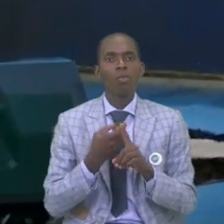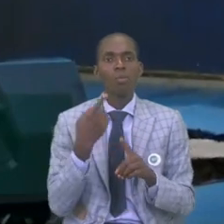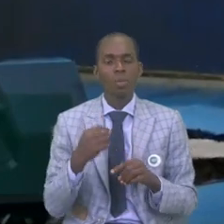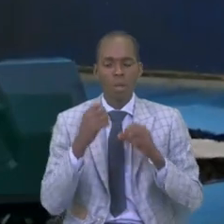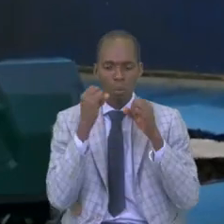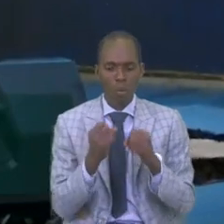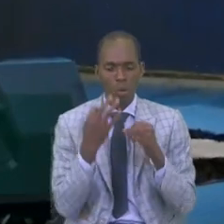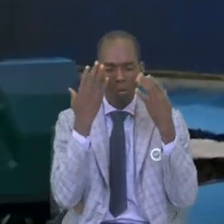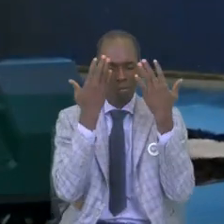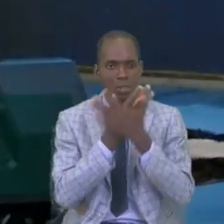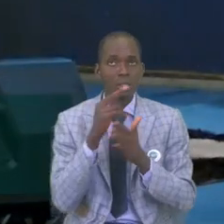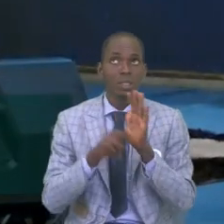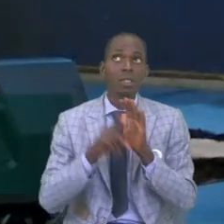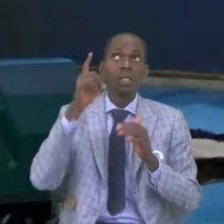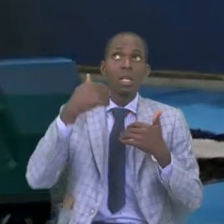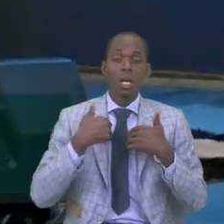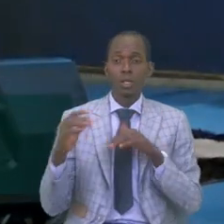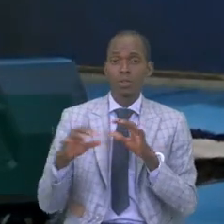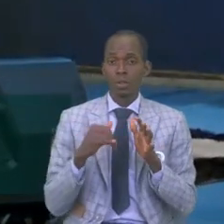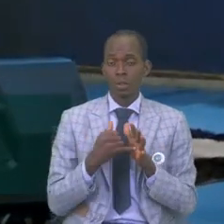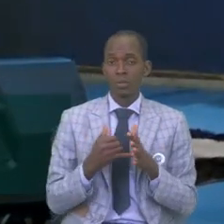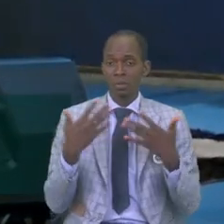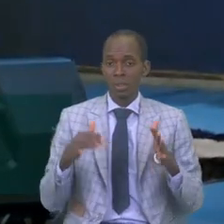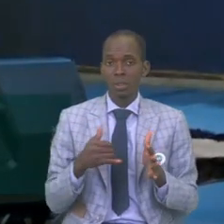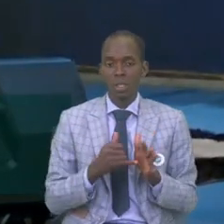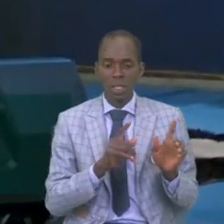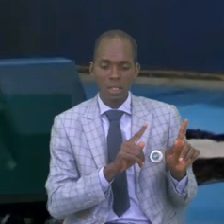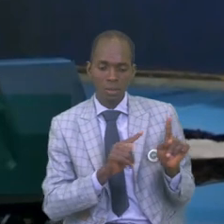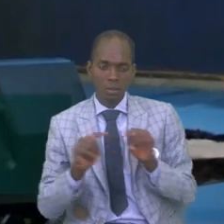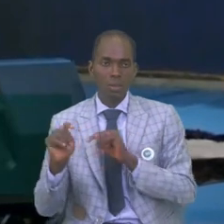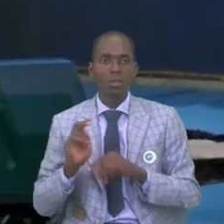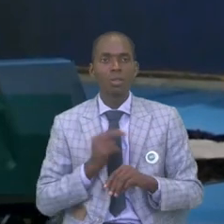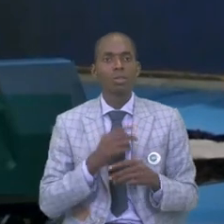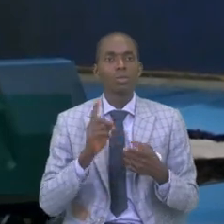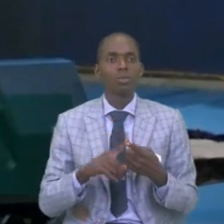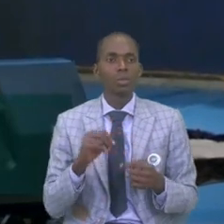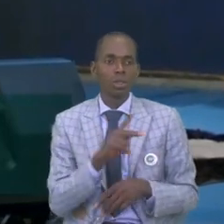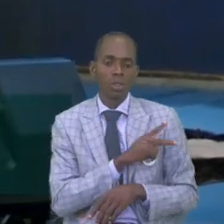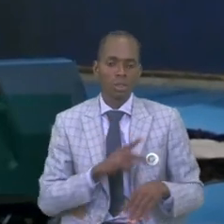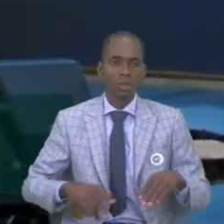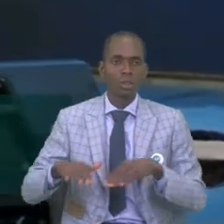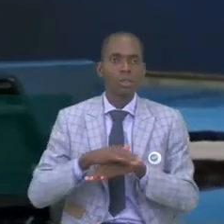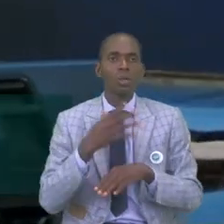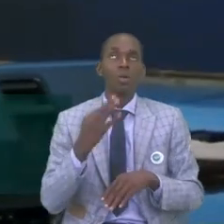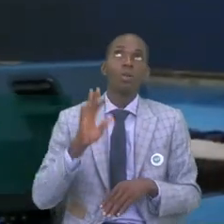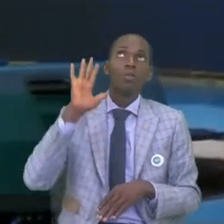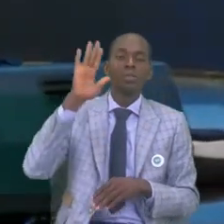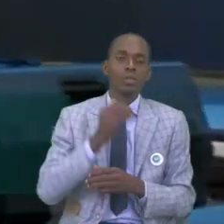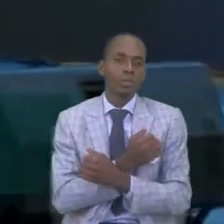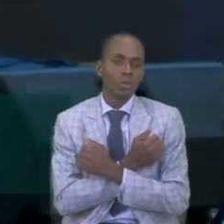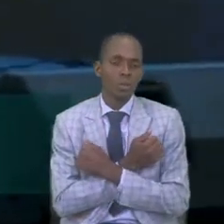He has done it, and he has translated us into the kingdom of his dear son. And then